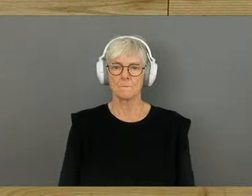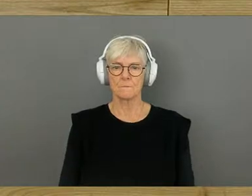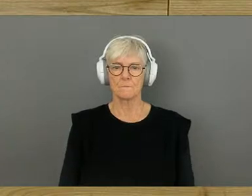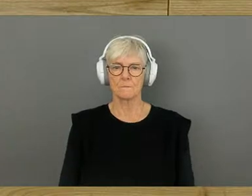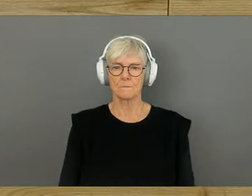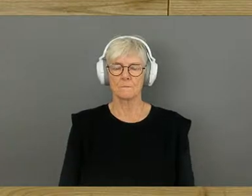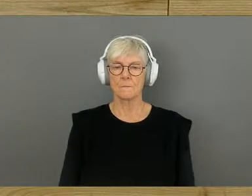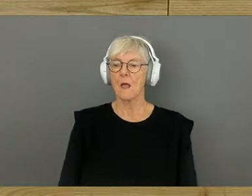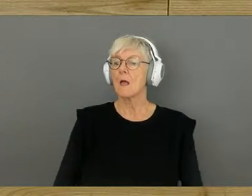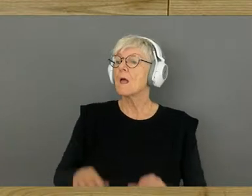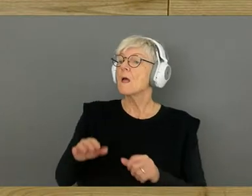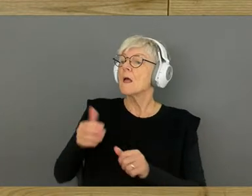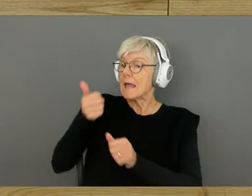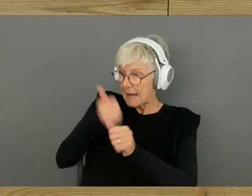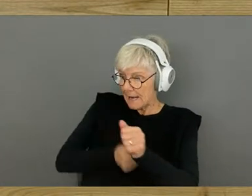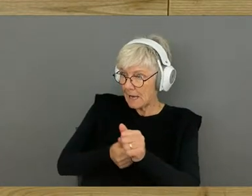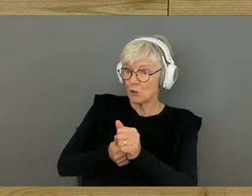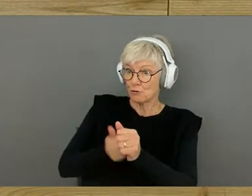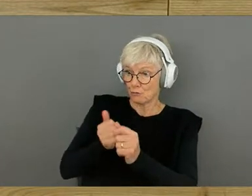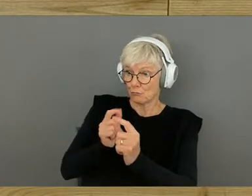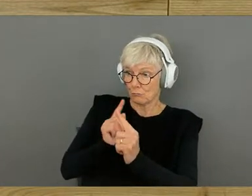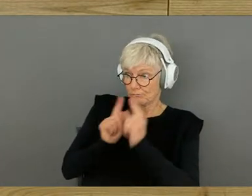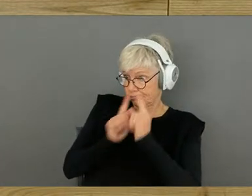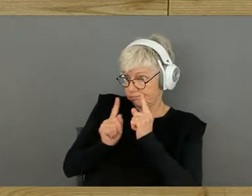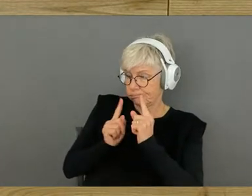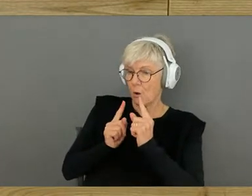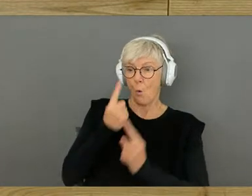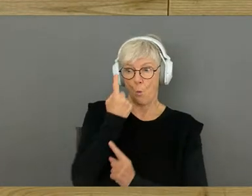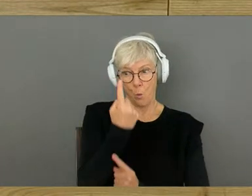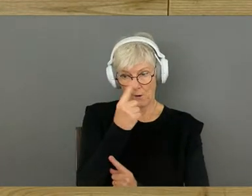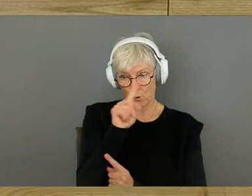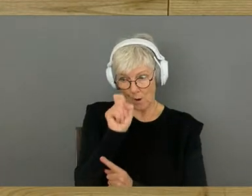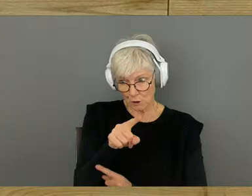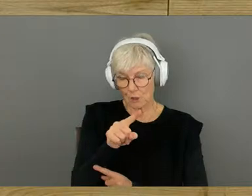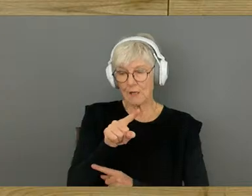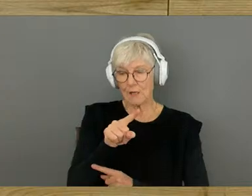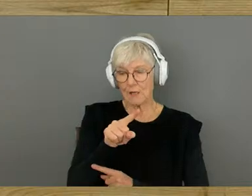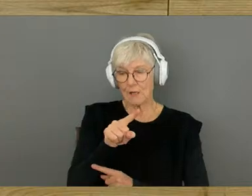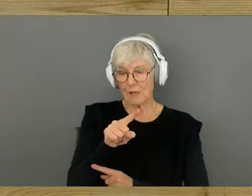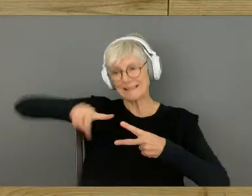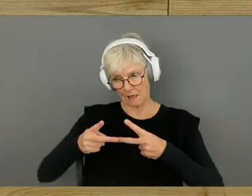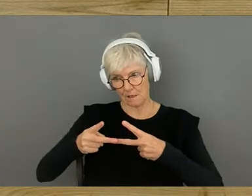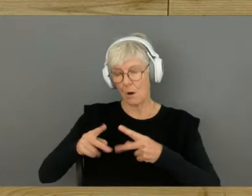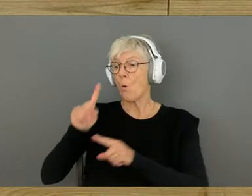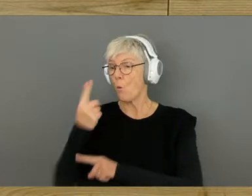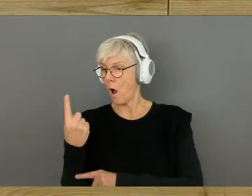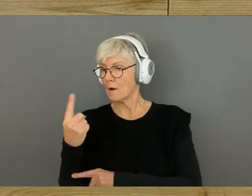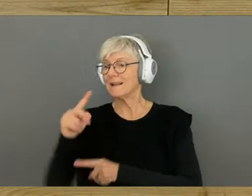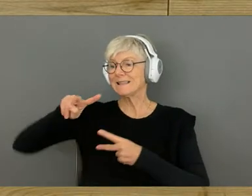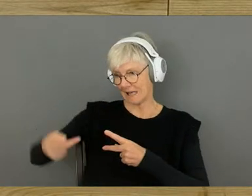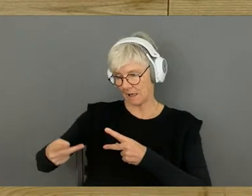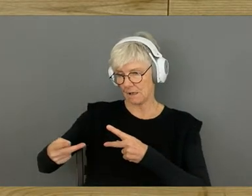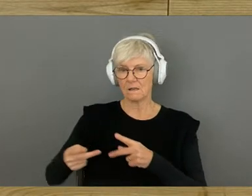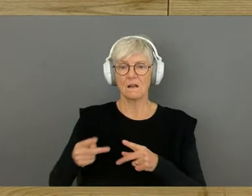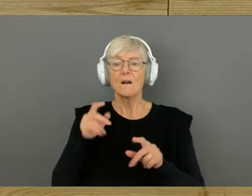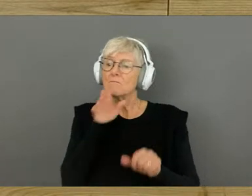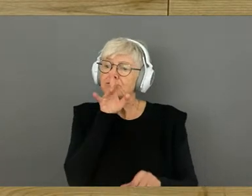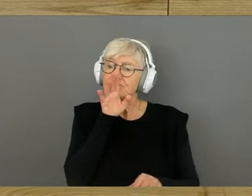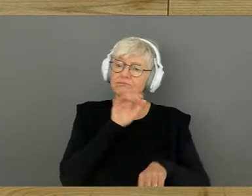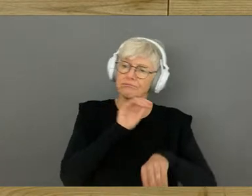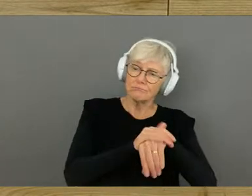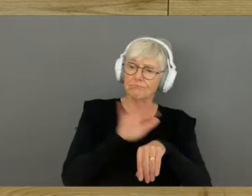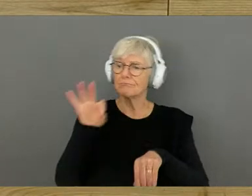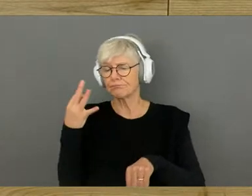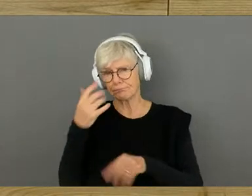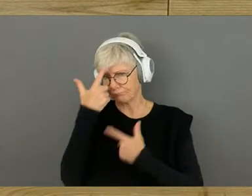quick follow-up. You have the right to pose your questions in the official language of your choice. Just to let you know, I will